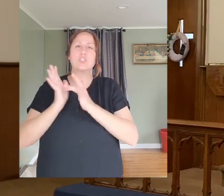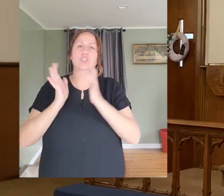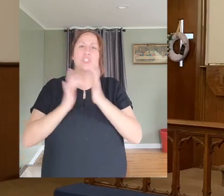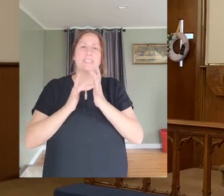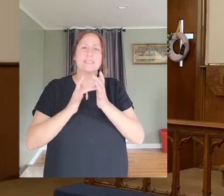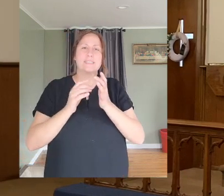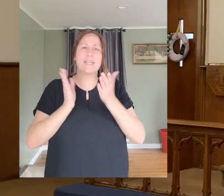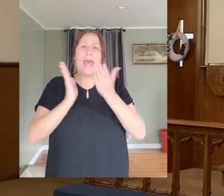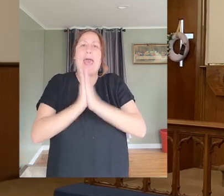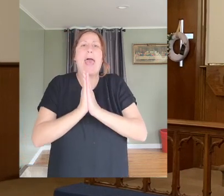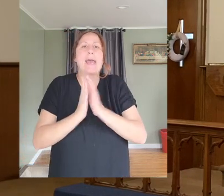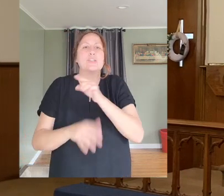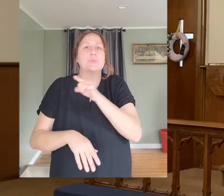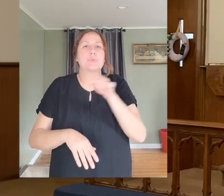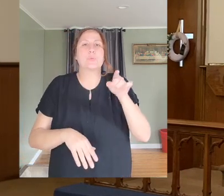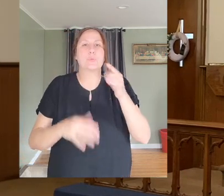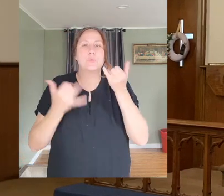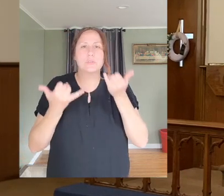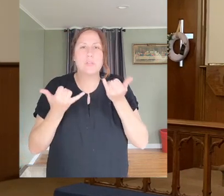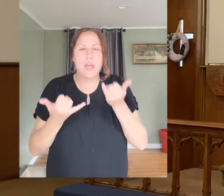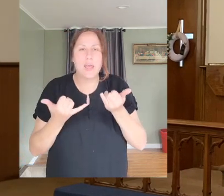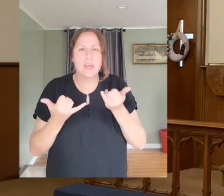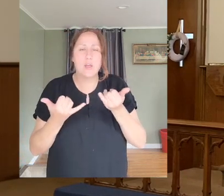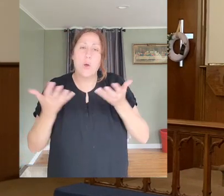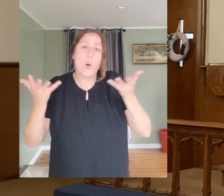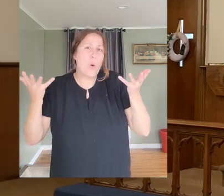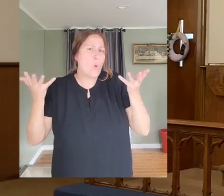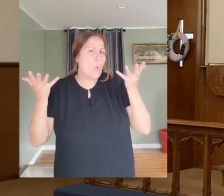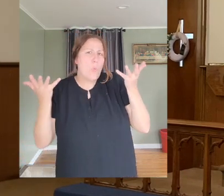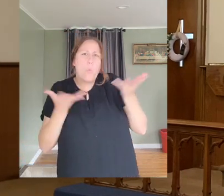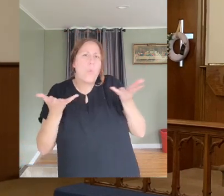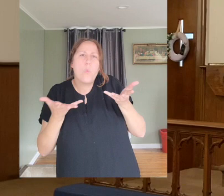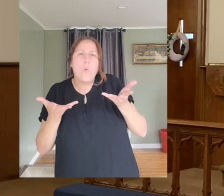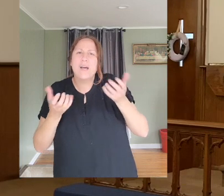Jesus asks us today, "What's everyone talking about?